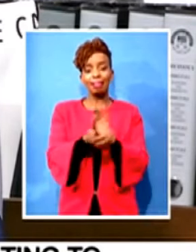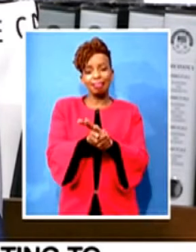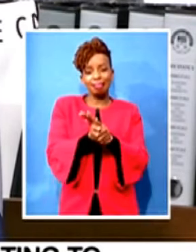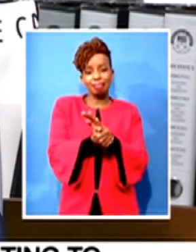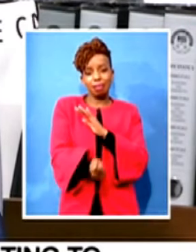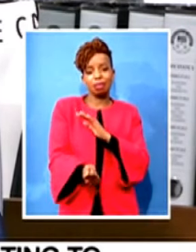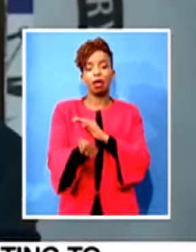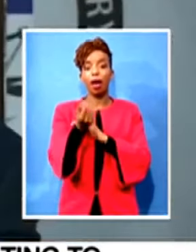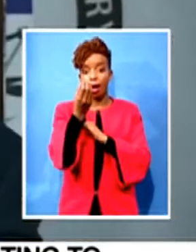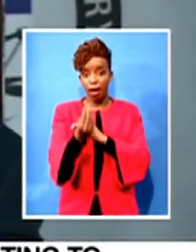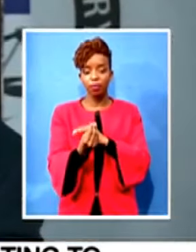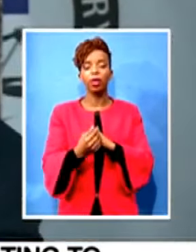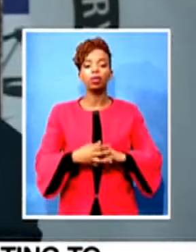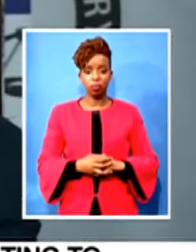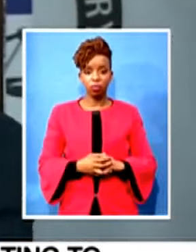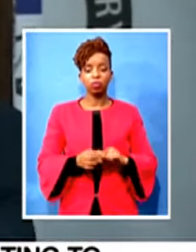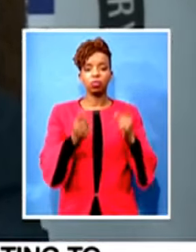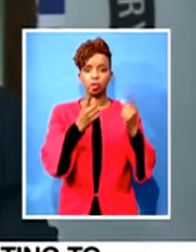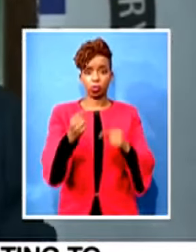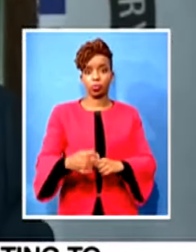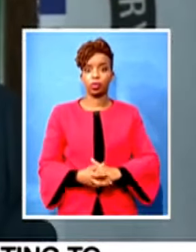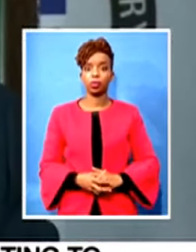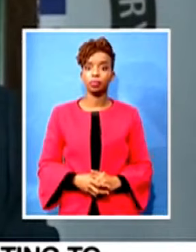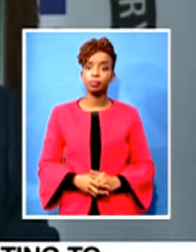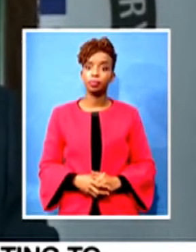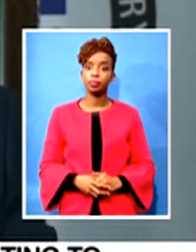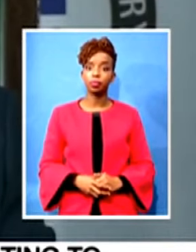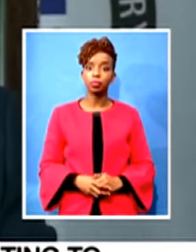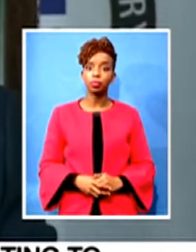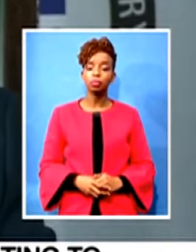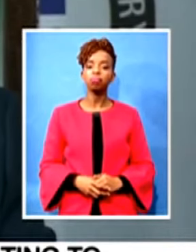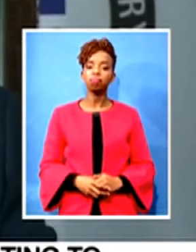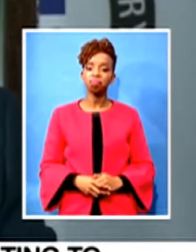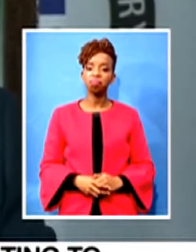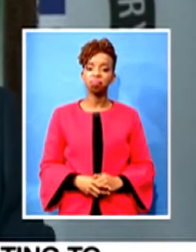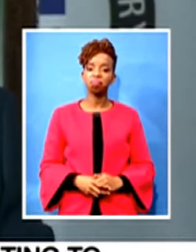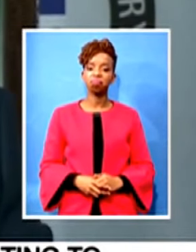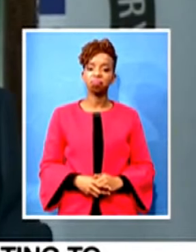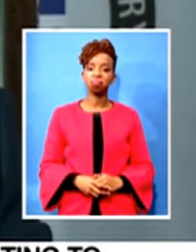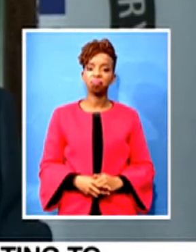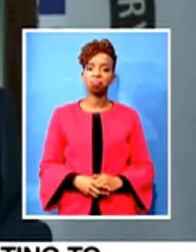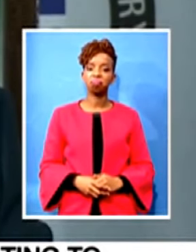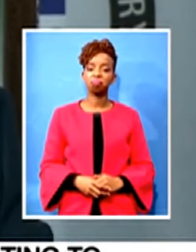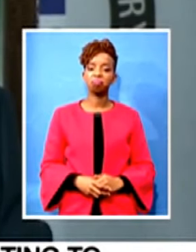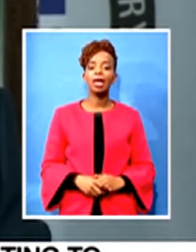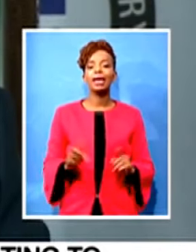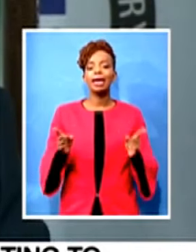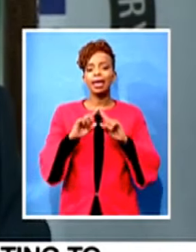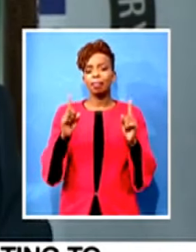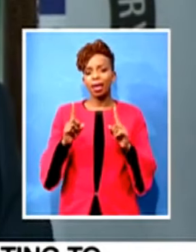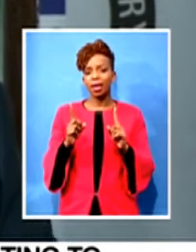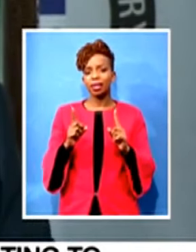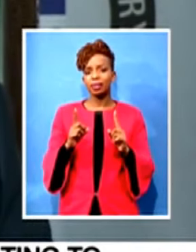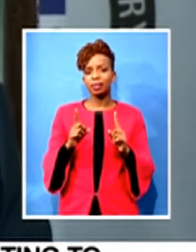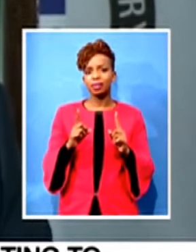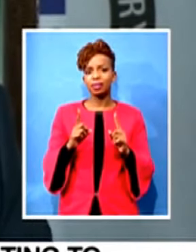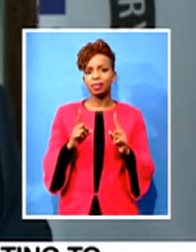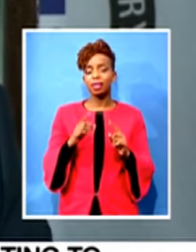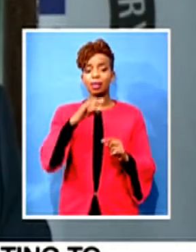Yeah. But am I correct then to understand that what you are